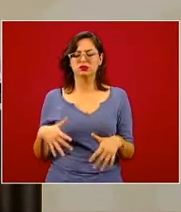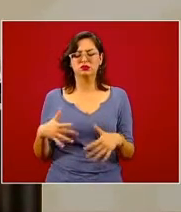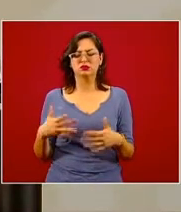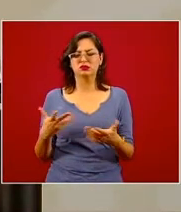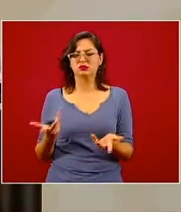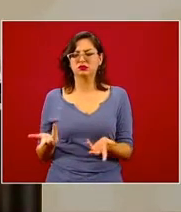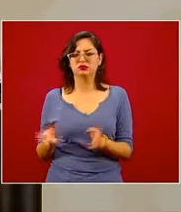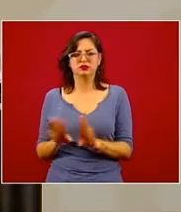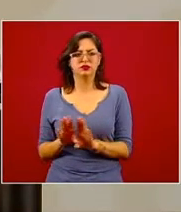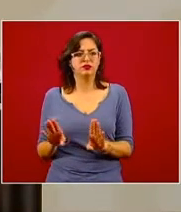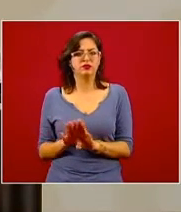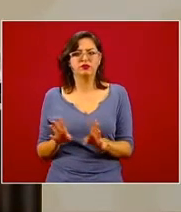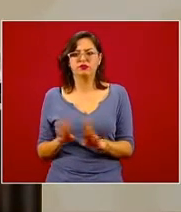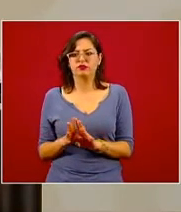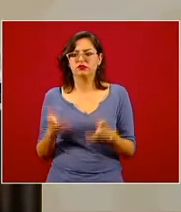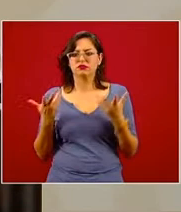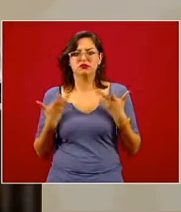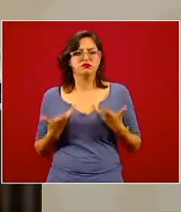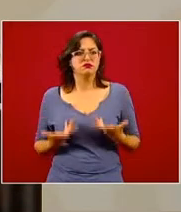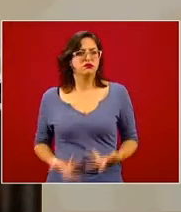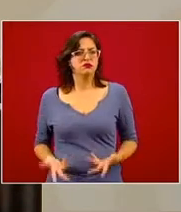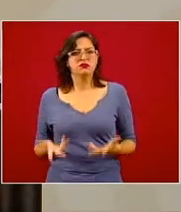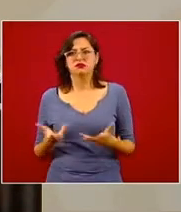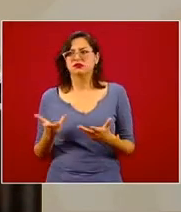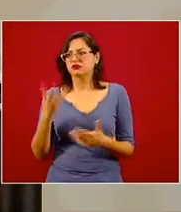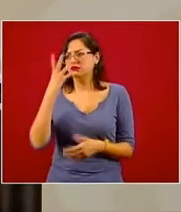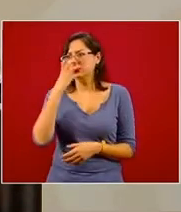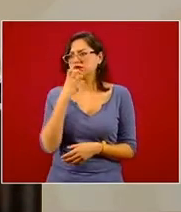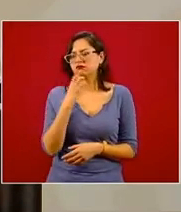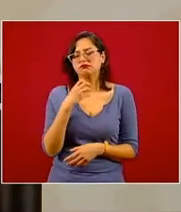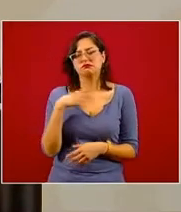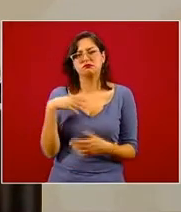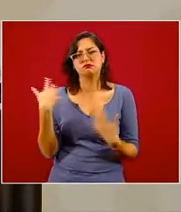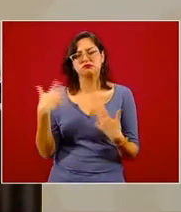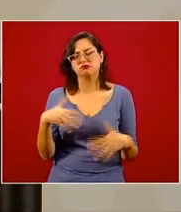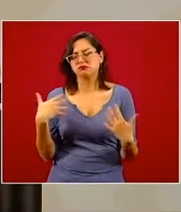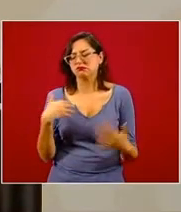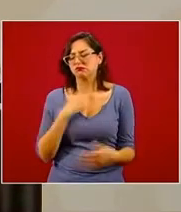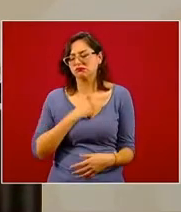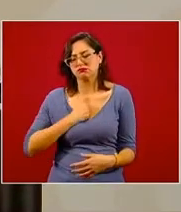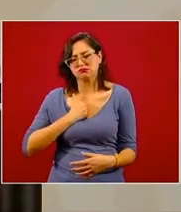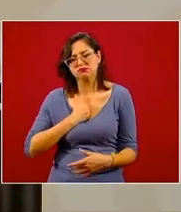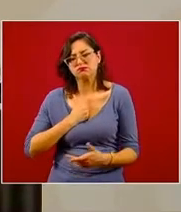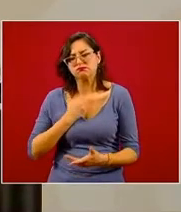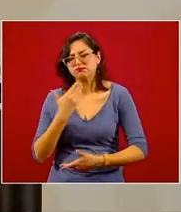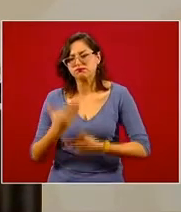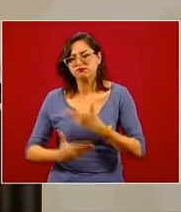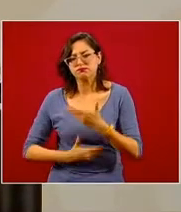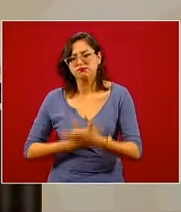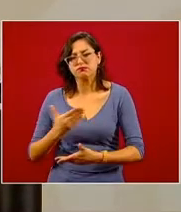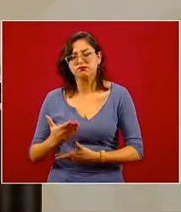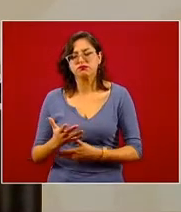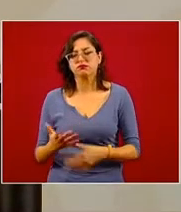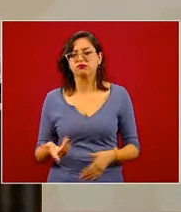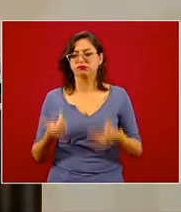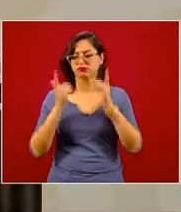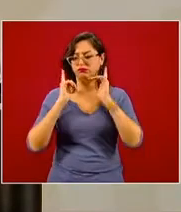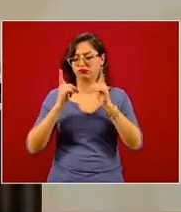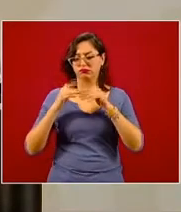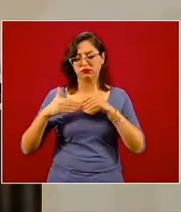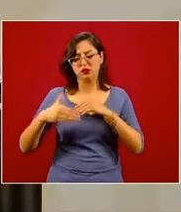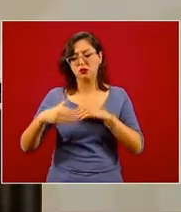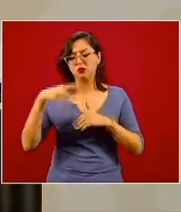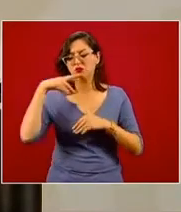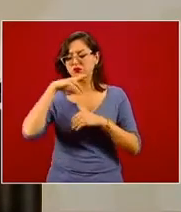estado through de something desconcierto y de tristeza. Mi solidaridad con ellas y ojalá que esto pretty, se pueda a resolver very de manera